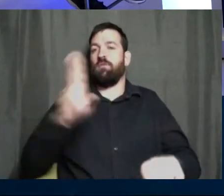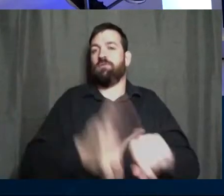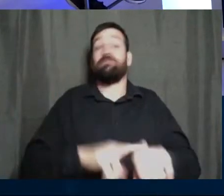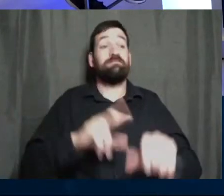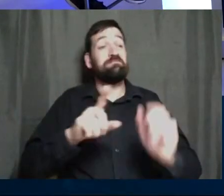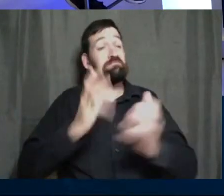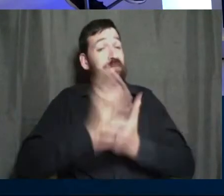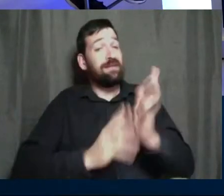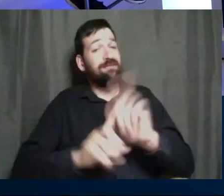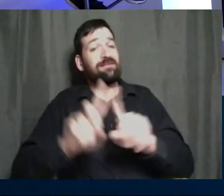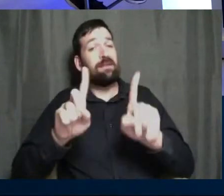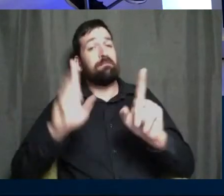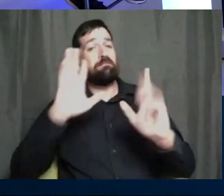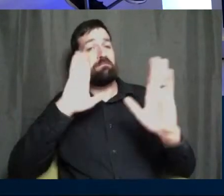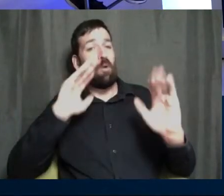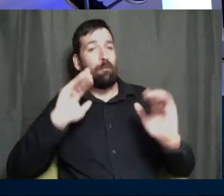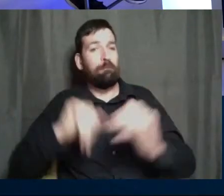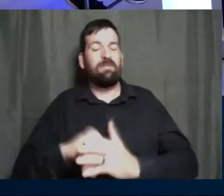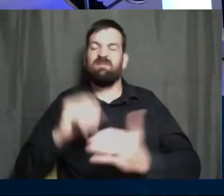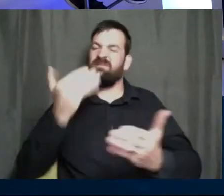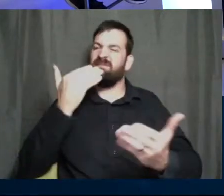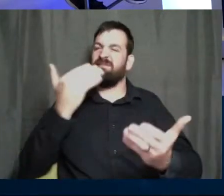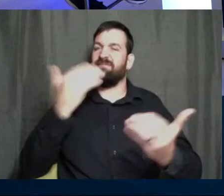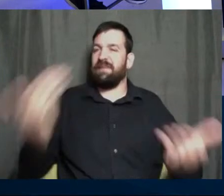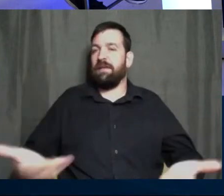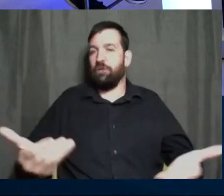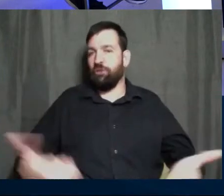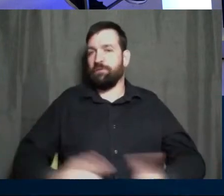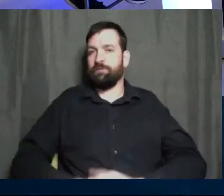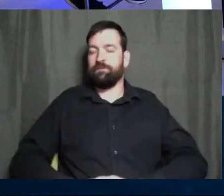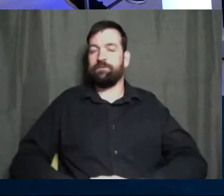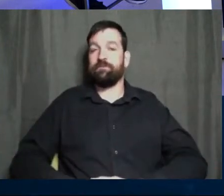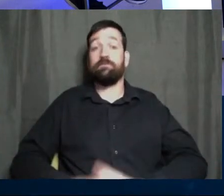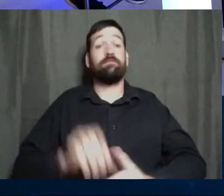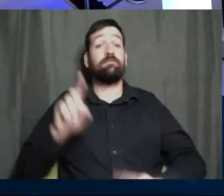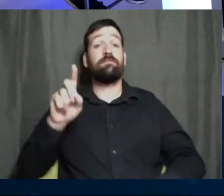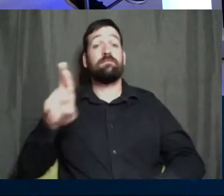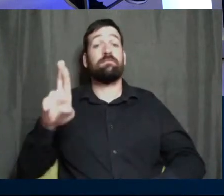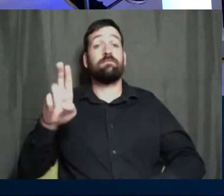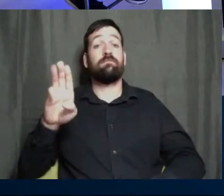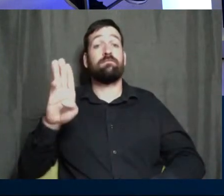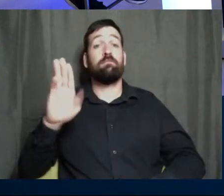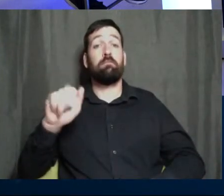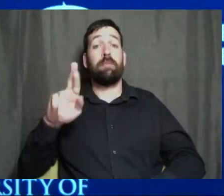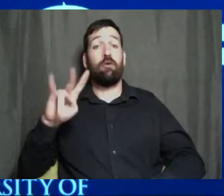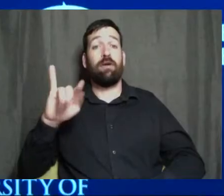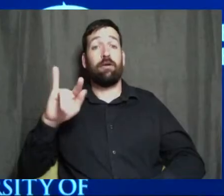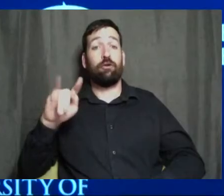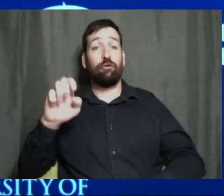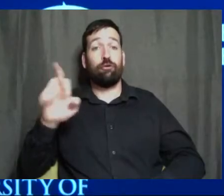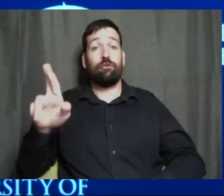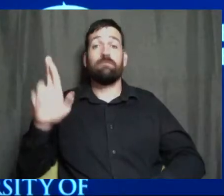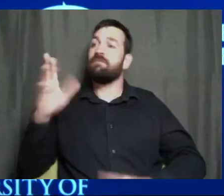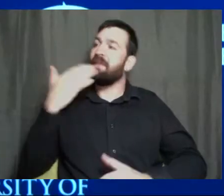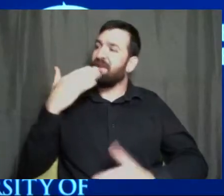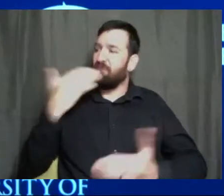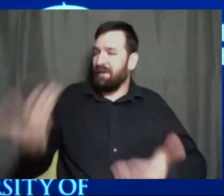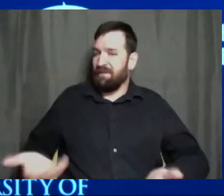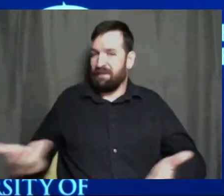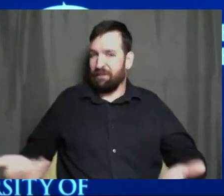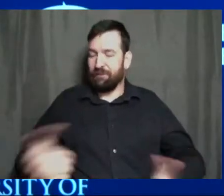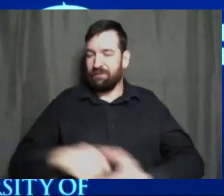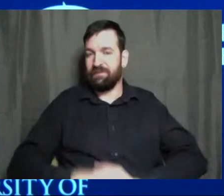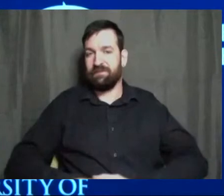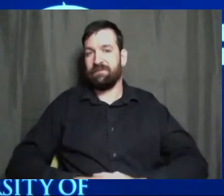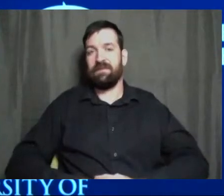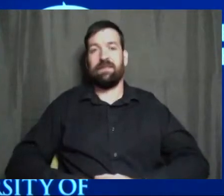very much, Dr. Morsch. Always good to have you here at the desk with us. Dr. Behringer, thank you for being here. Final thoughts. Thank you for having me.